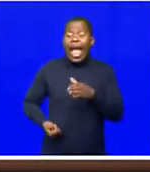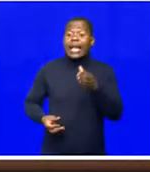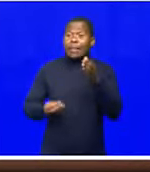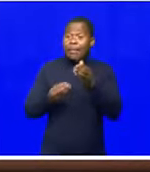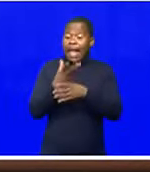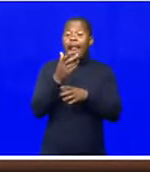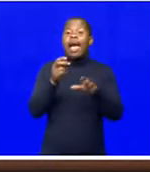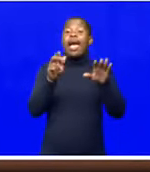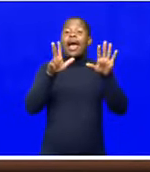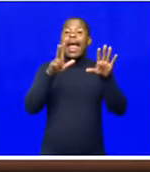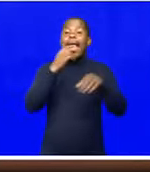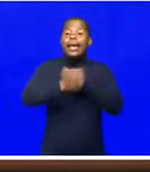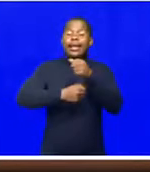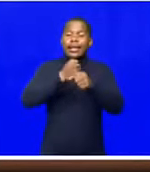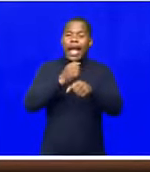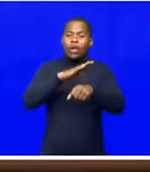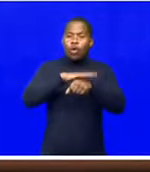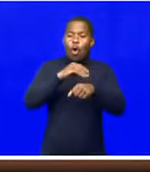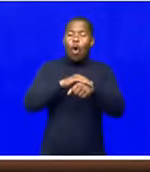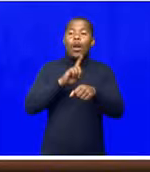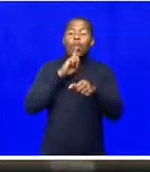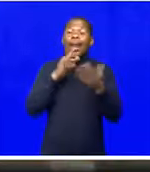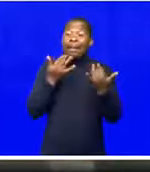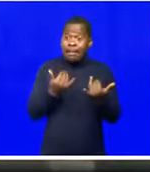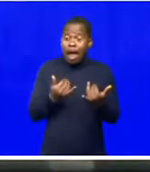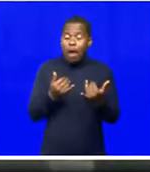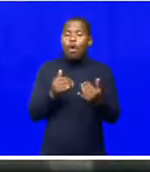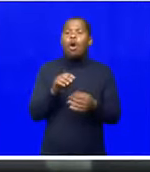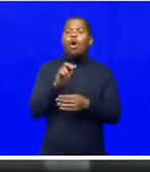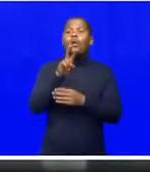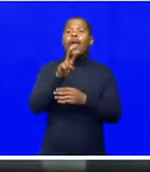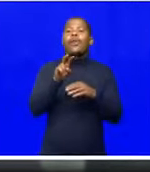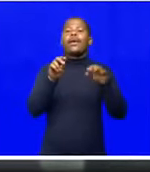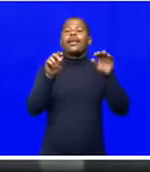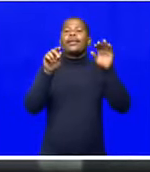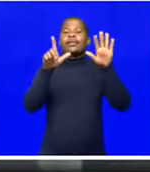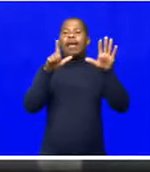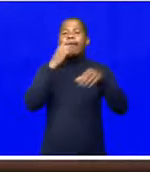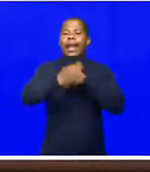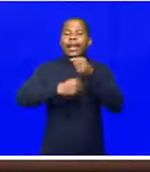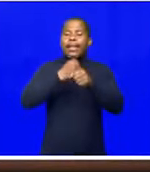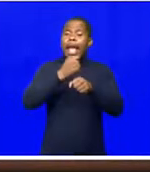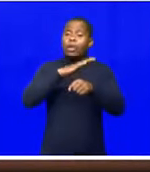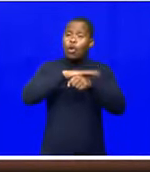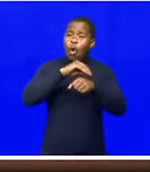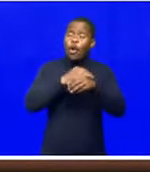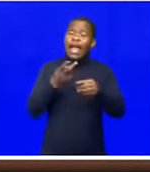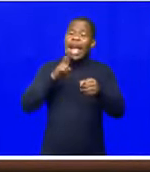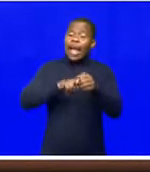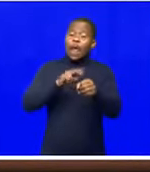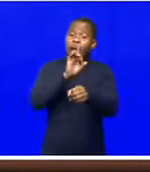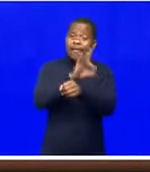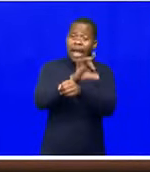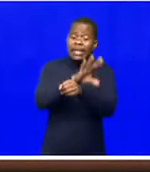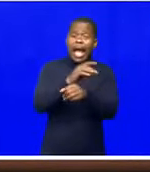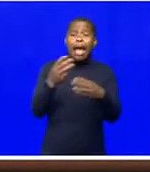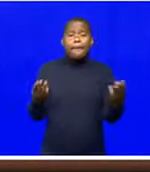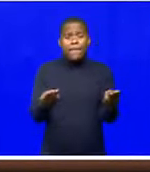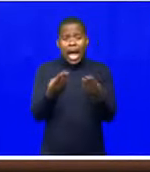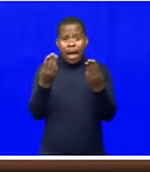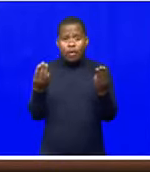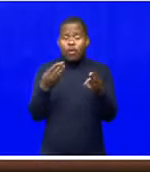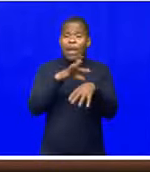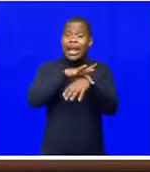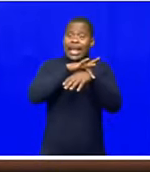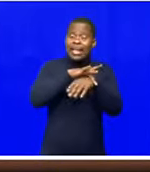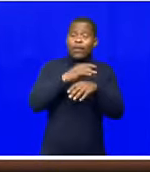nesikhombisa. Bathini ukuthatha kuthi nakekele ebantwini labaphila nesifo sashukela. There are three main things